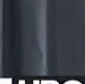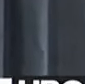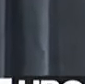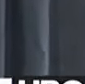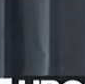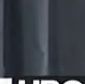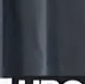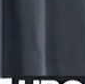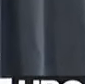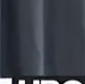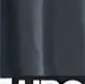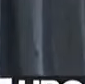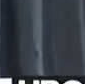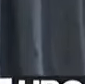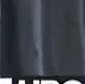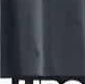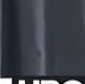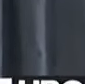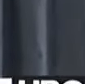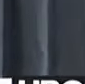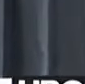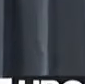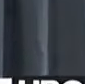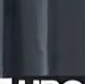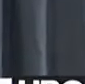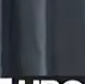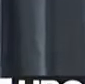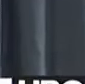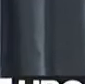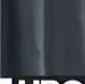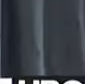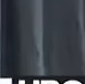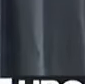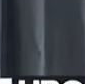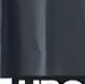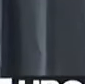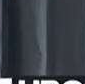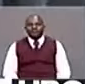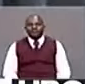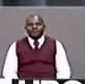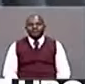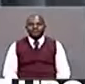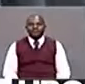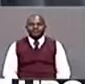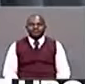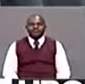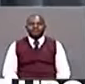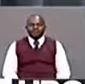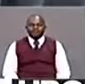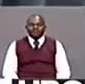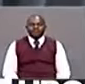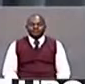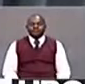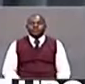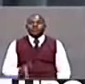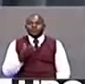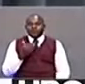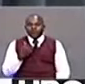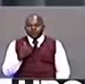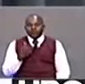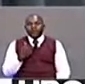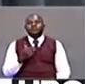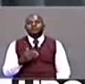important, Honorable Speaker, I would also want, while they are reporting on the commitment of funding the sector, would want the